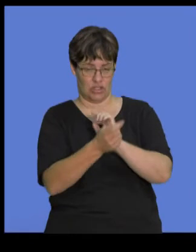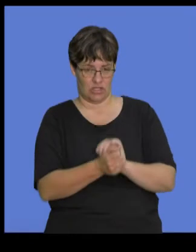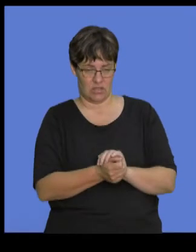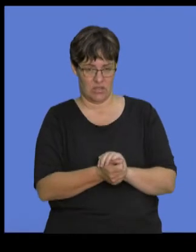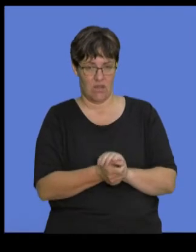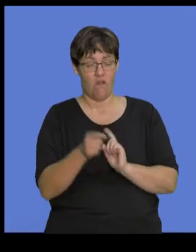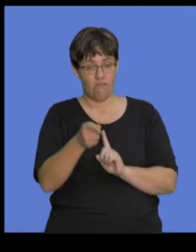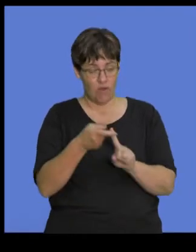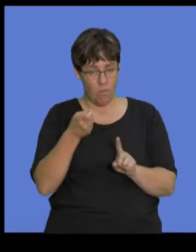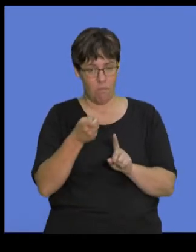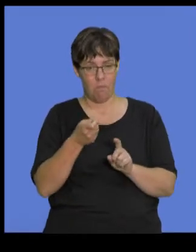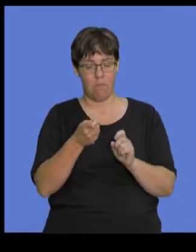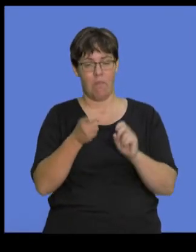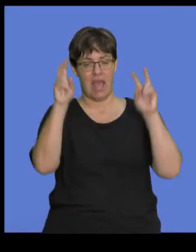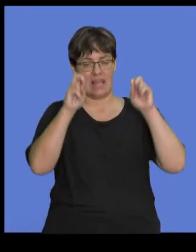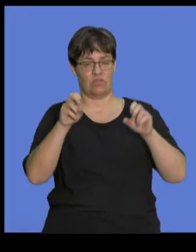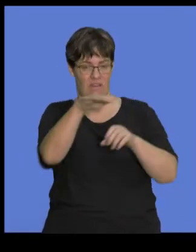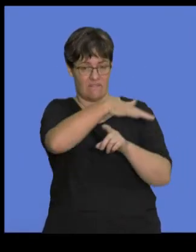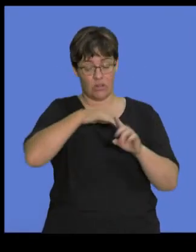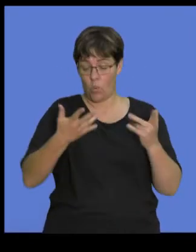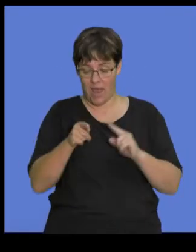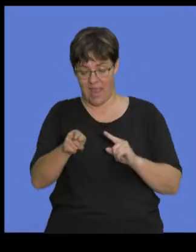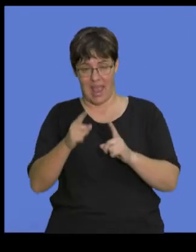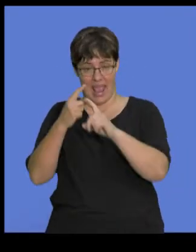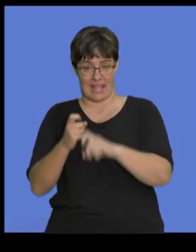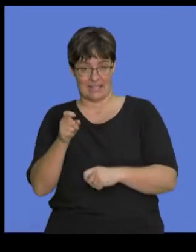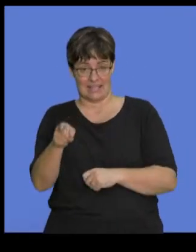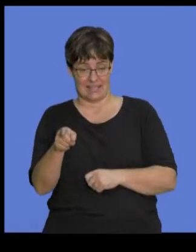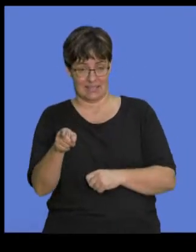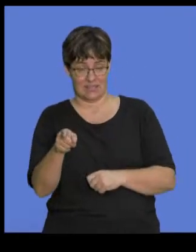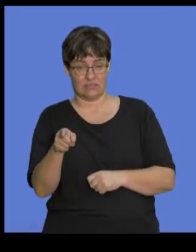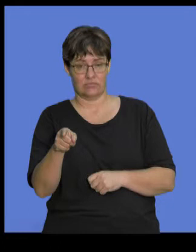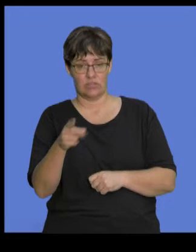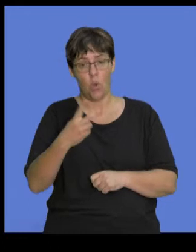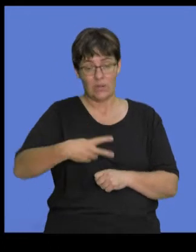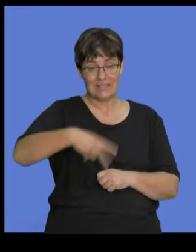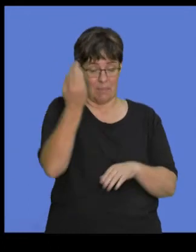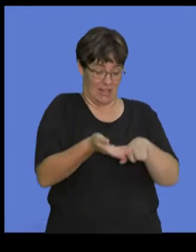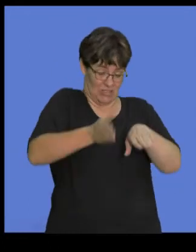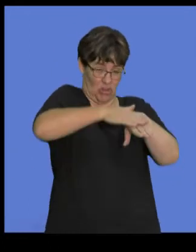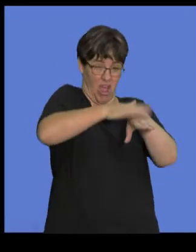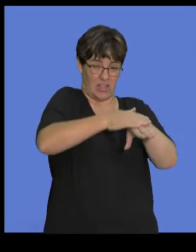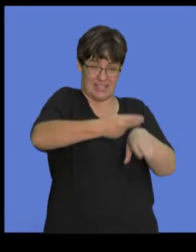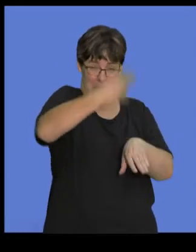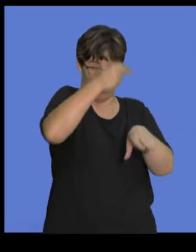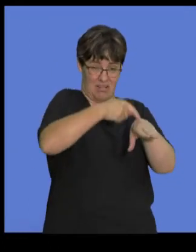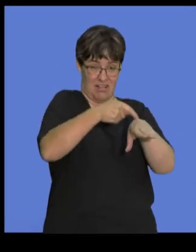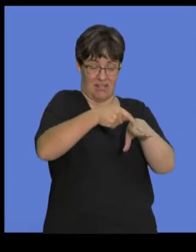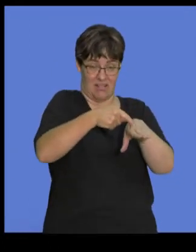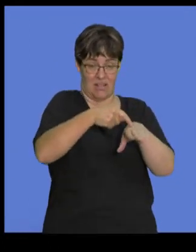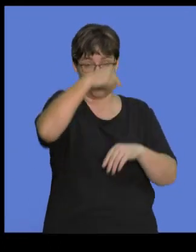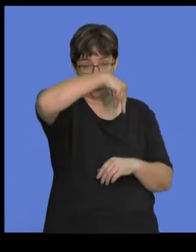following changes on the magnitude of electric field at point X. Now, we double the magnitude of electric